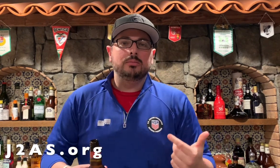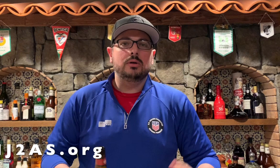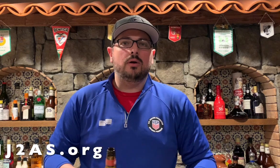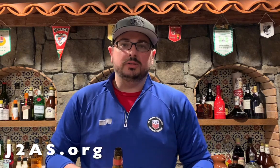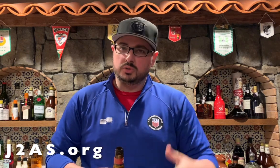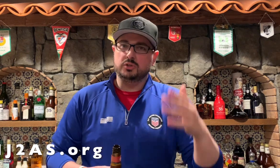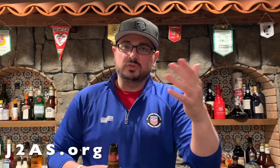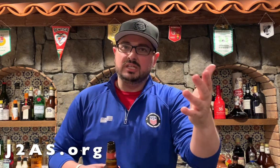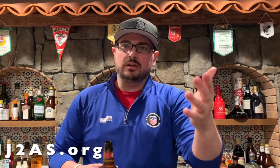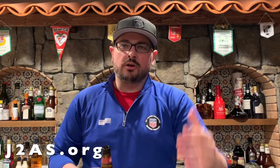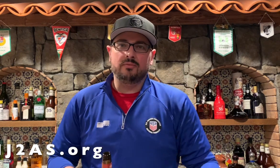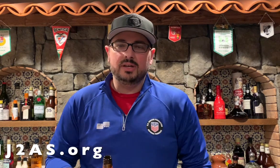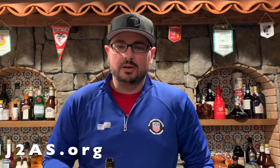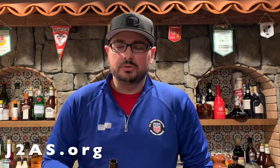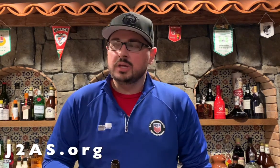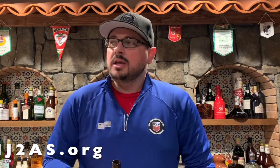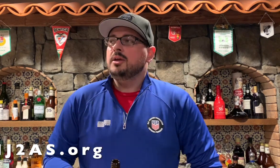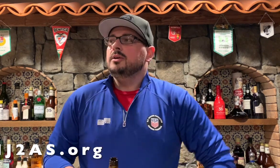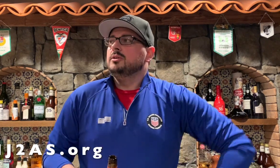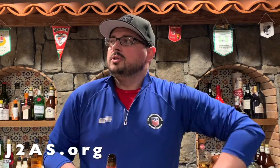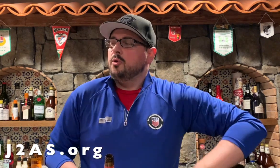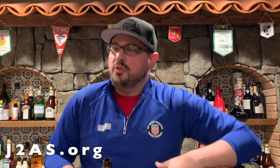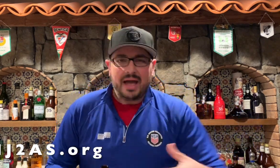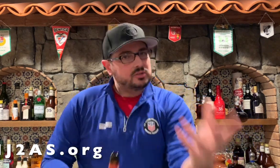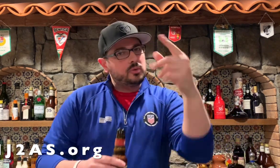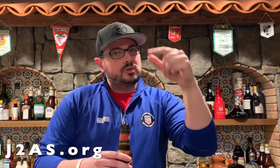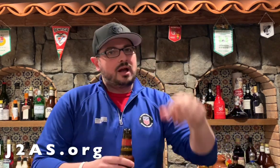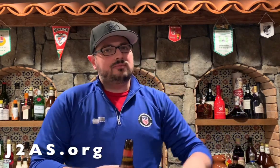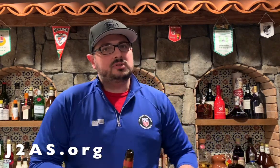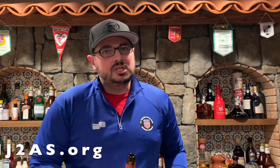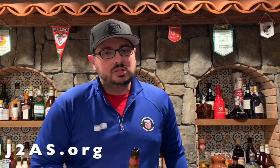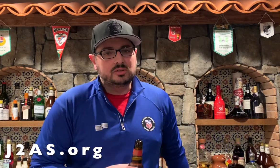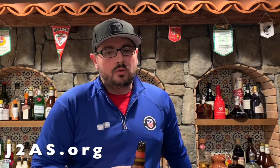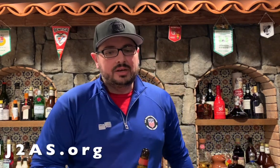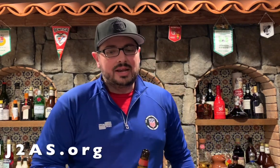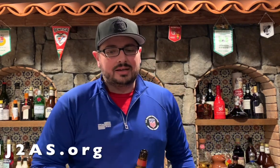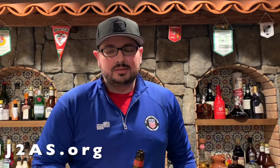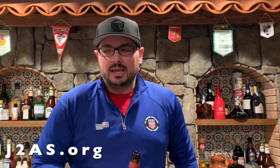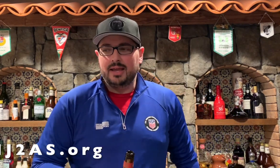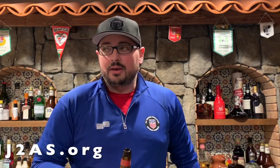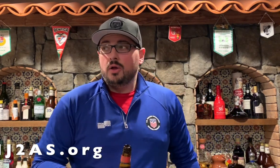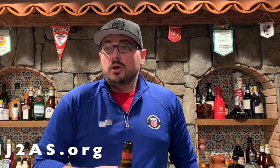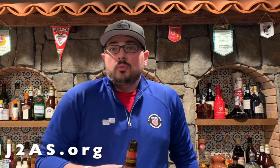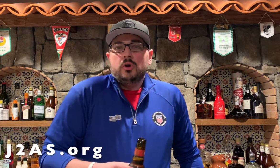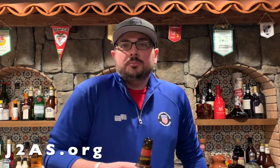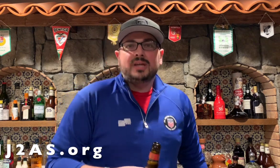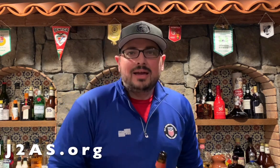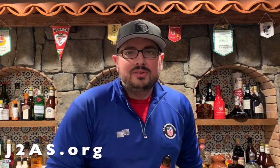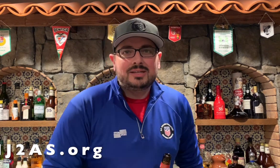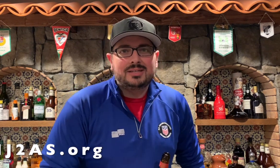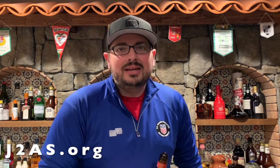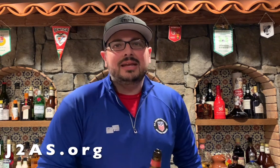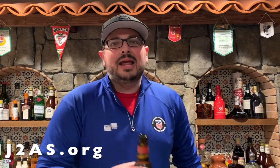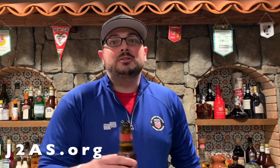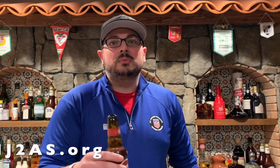by armed guards, which you've seen in our videos. So that's where the conversation's going next. And we hope